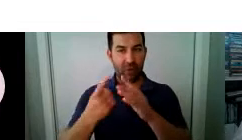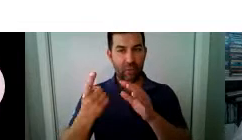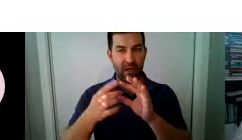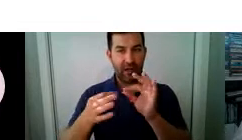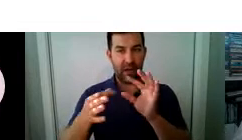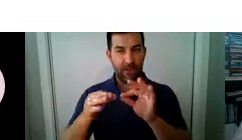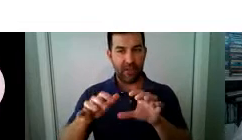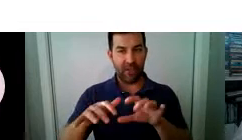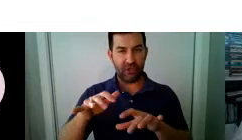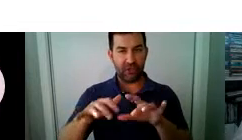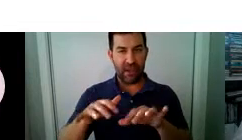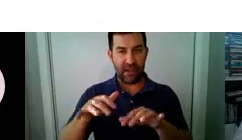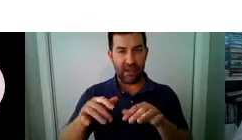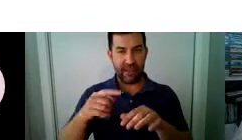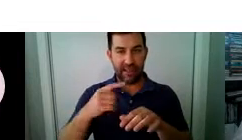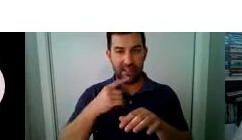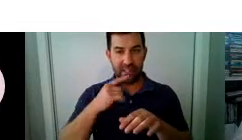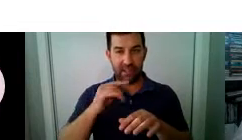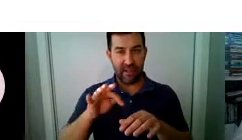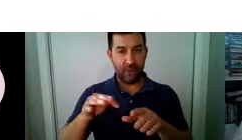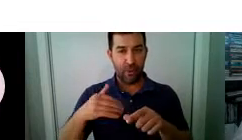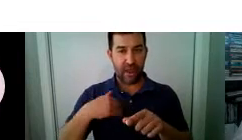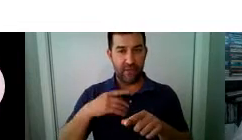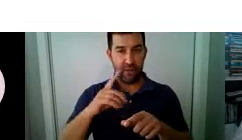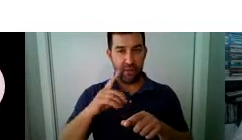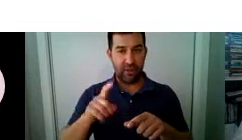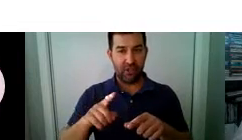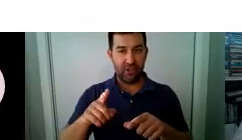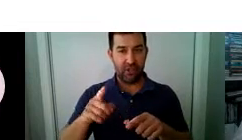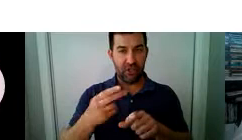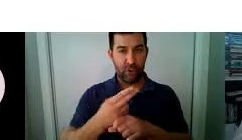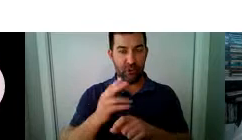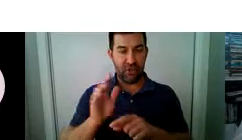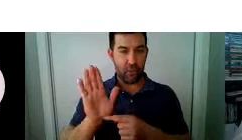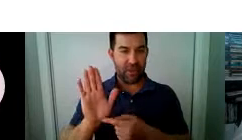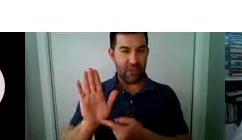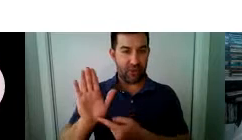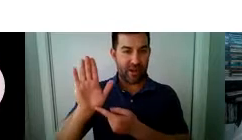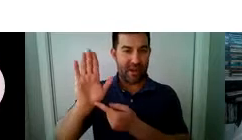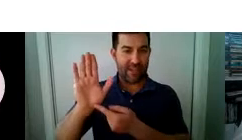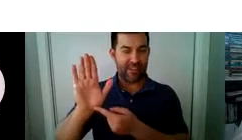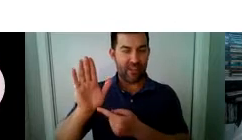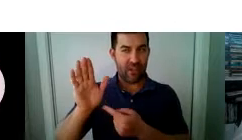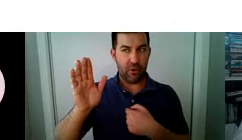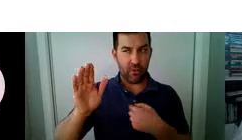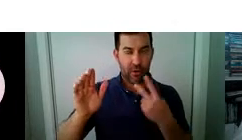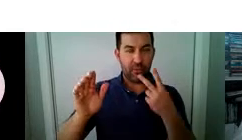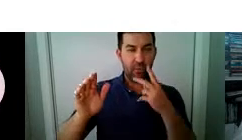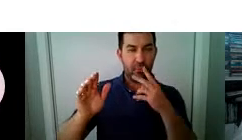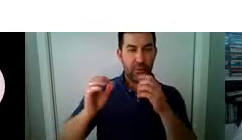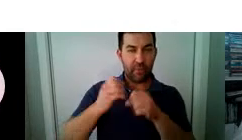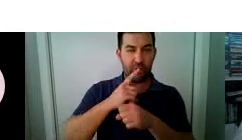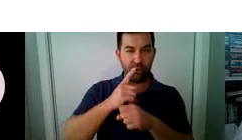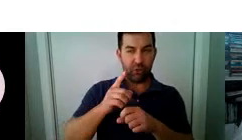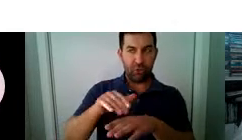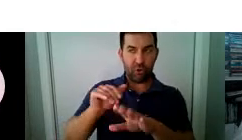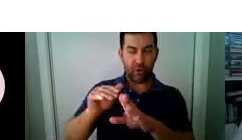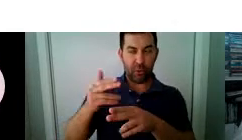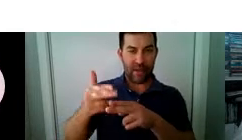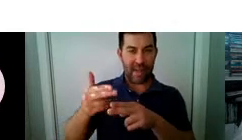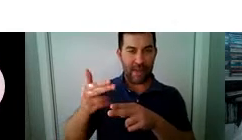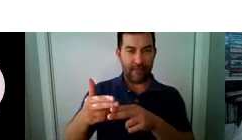bar. And in addition to the chat bar, if you have a question, you can use the raise your hand feature, and we will be sure to call your name, and then